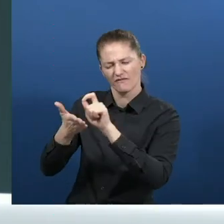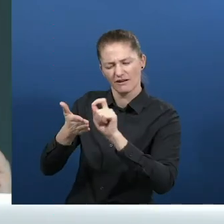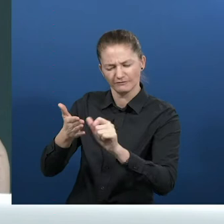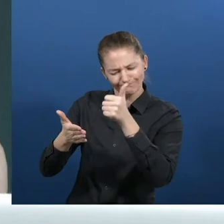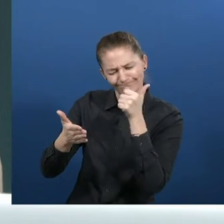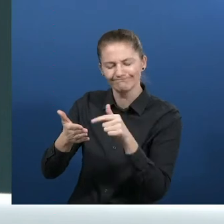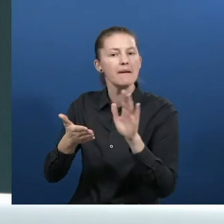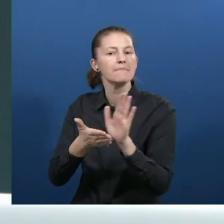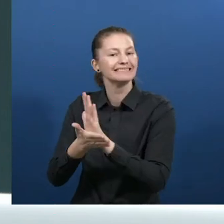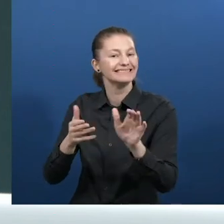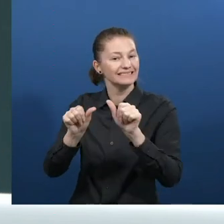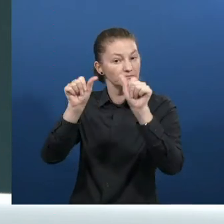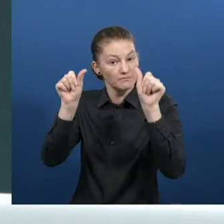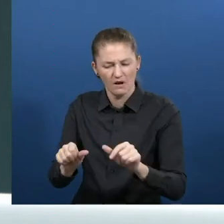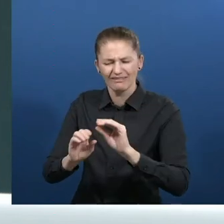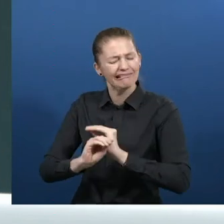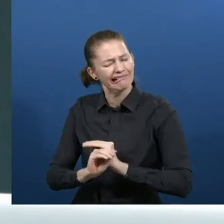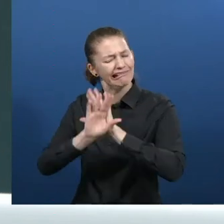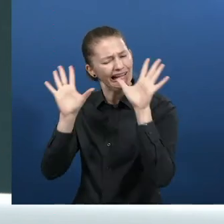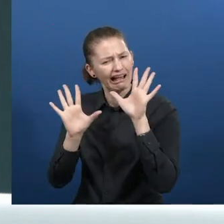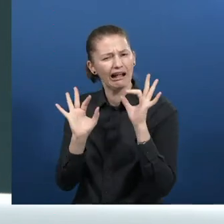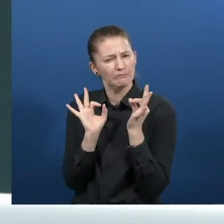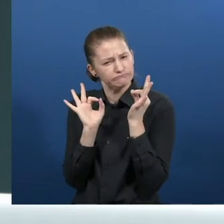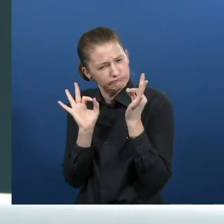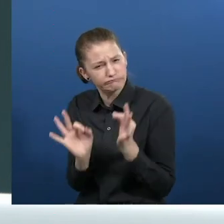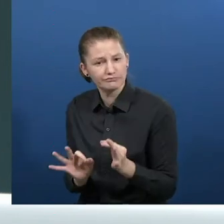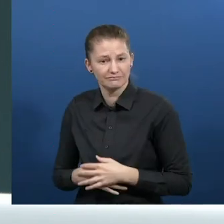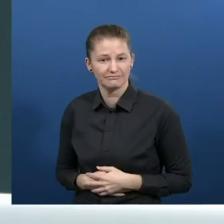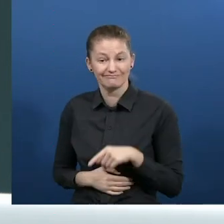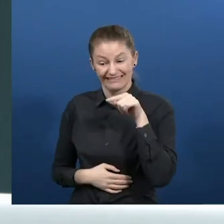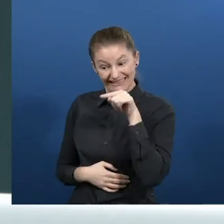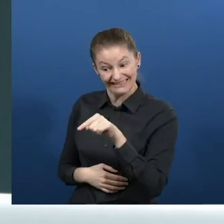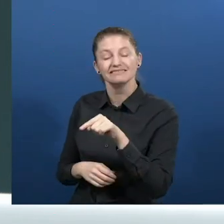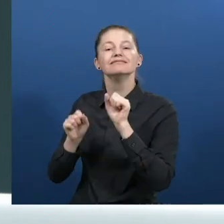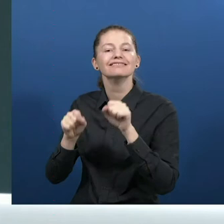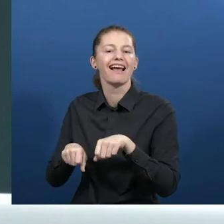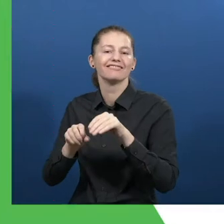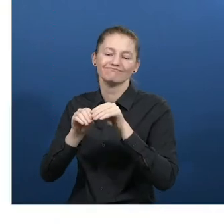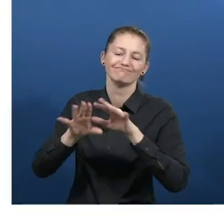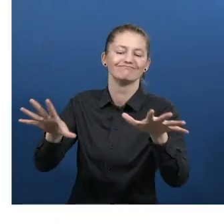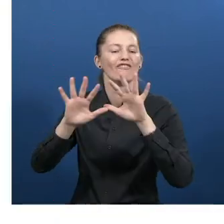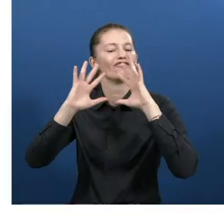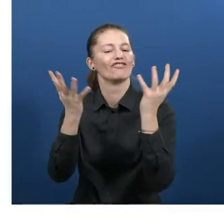as possible, to be able to offer it in any country in the world.